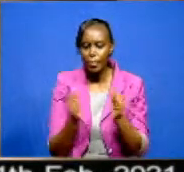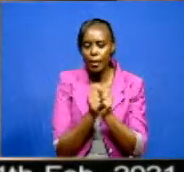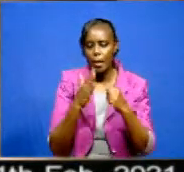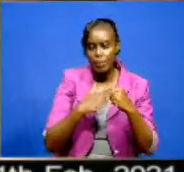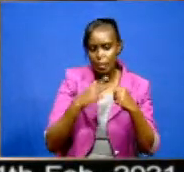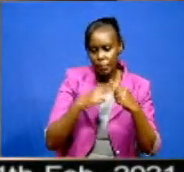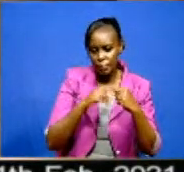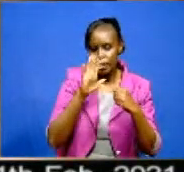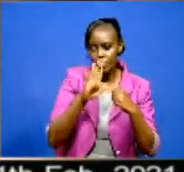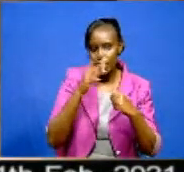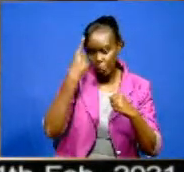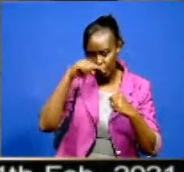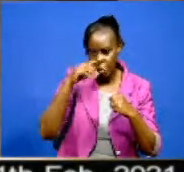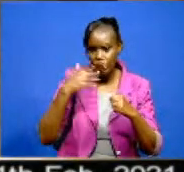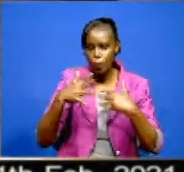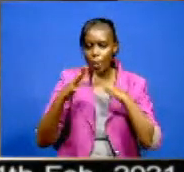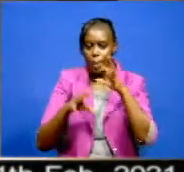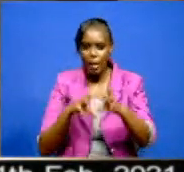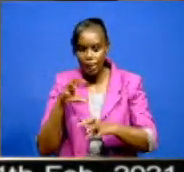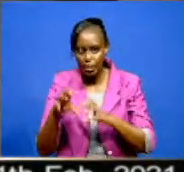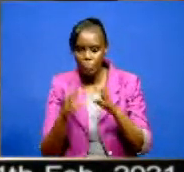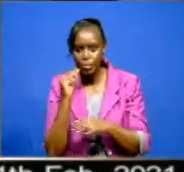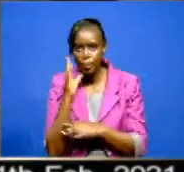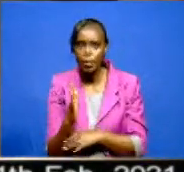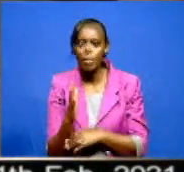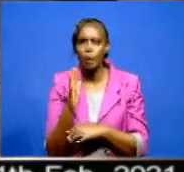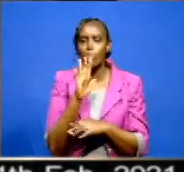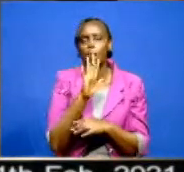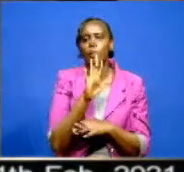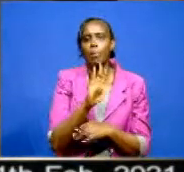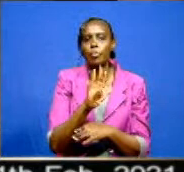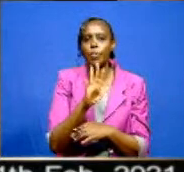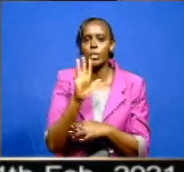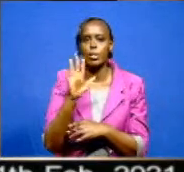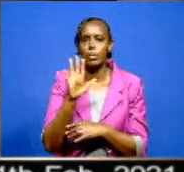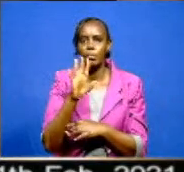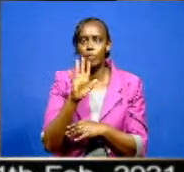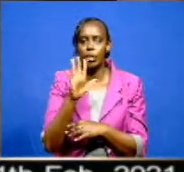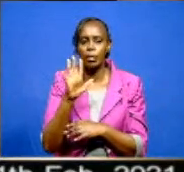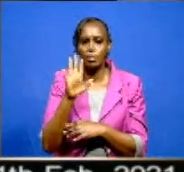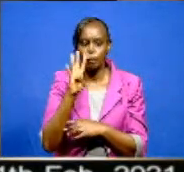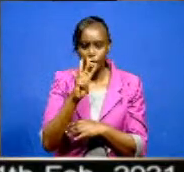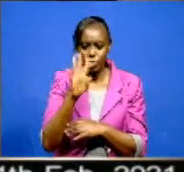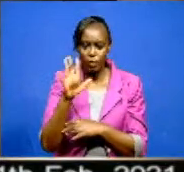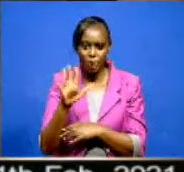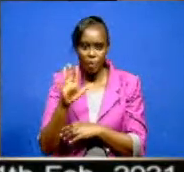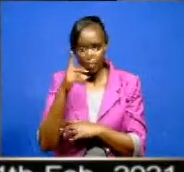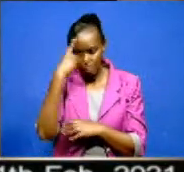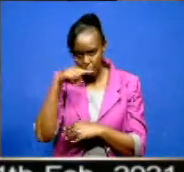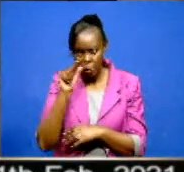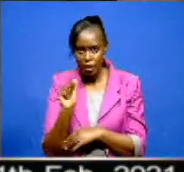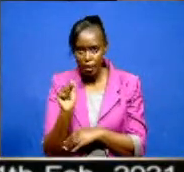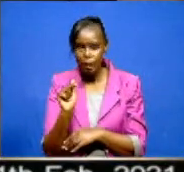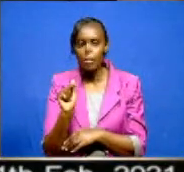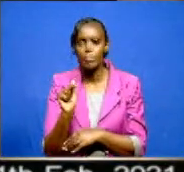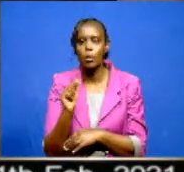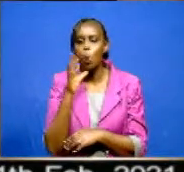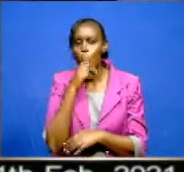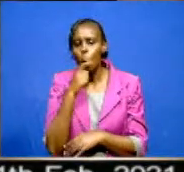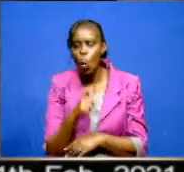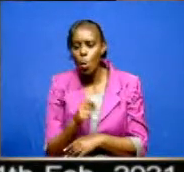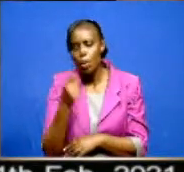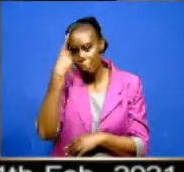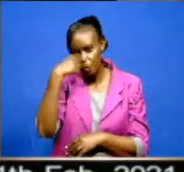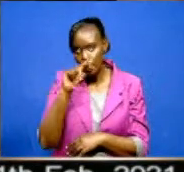1975 wildlife policy. Madam Speaker, the 45 years old wildlife policy